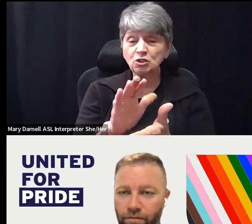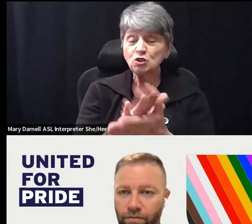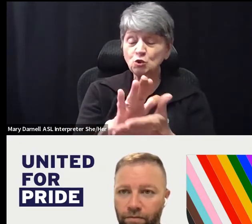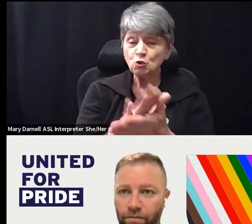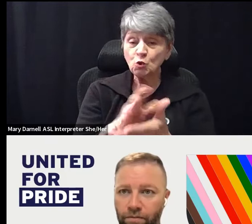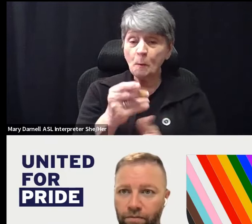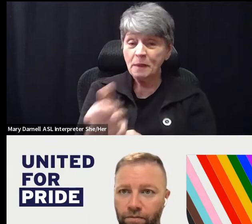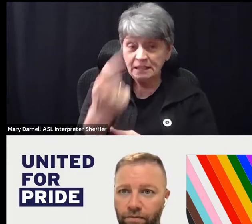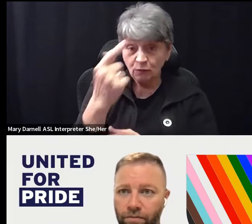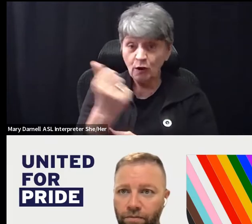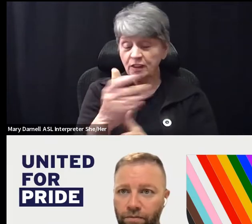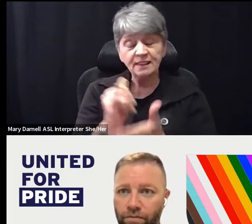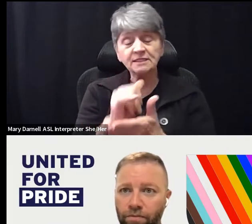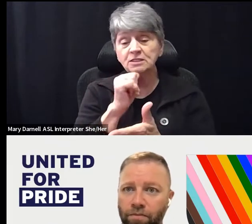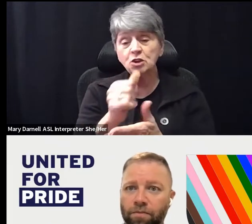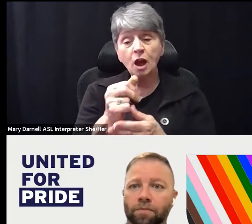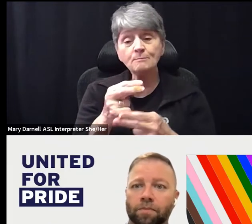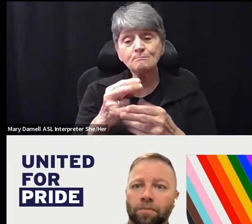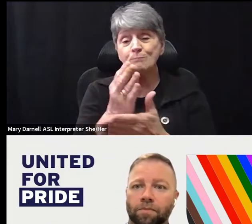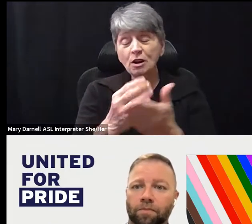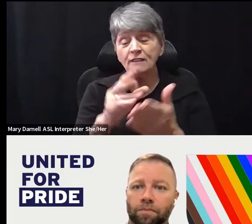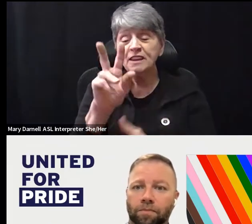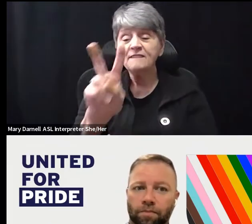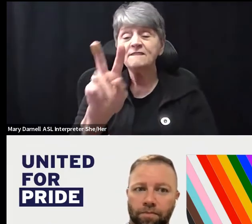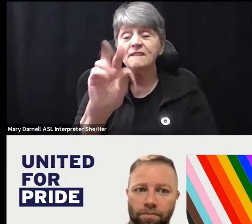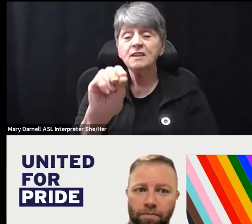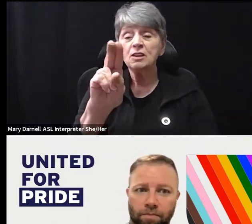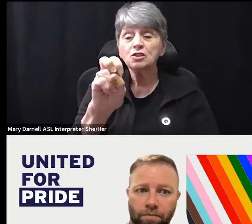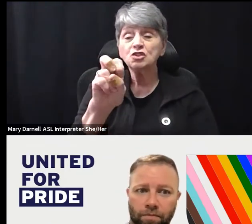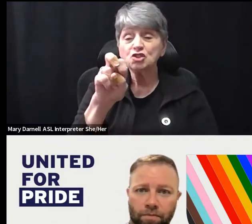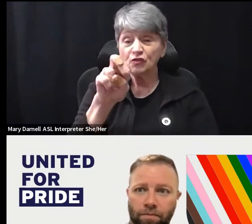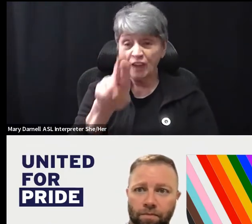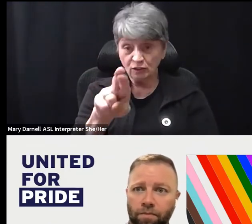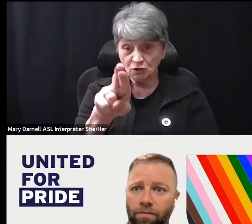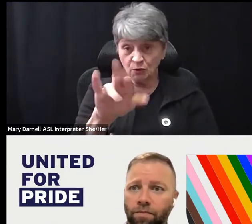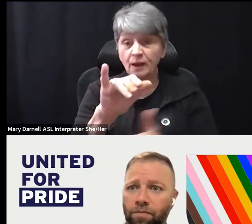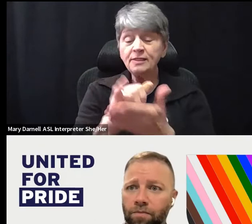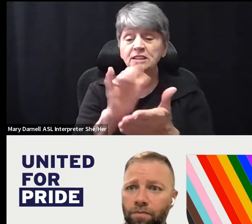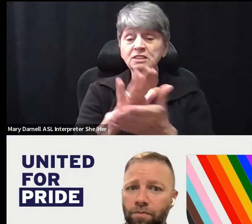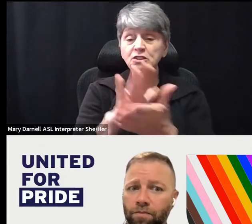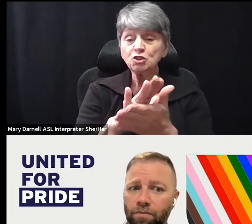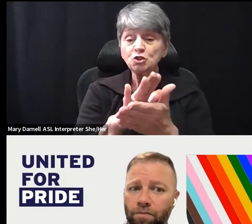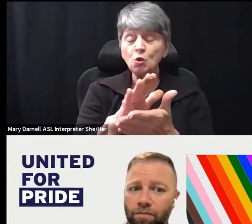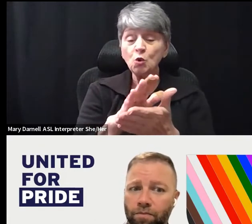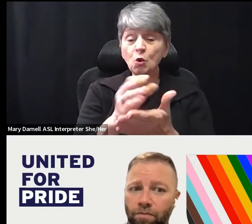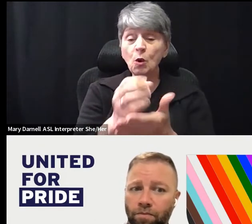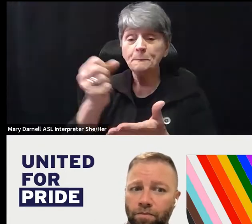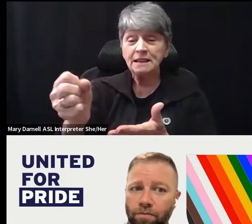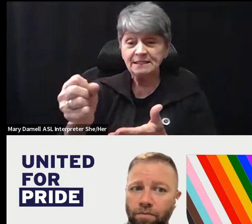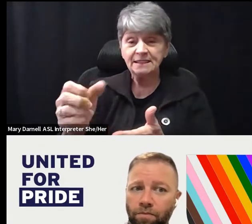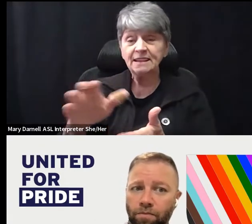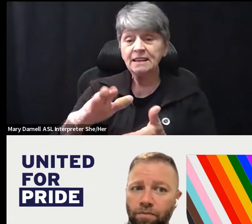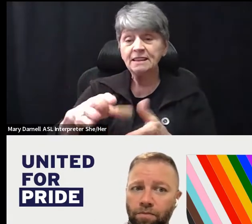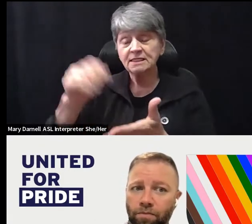is considered the school placing you if the public school can't serve you. What happens with vouchers, and this is why the